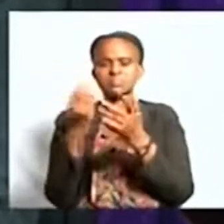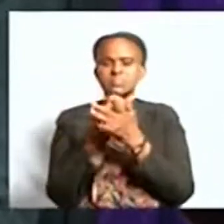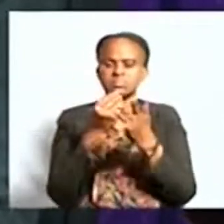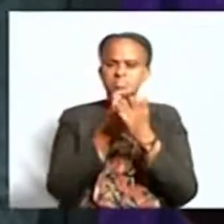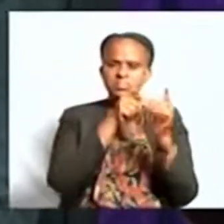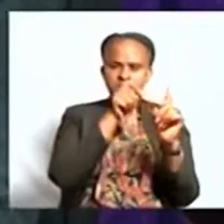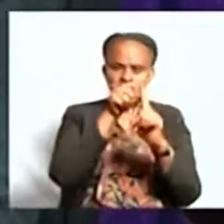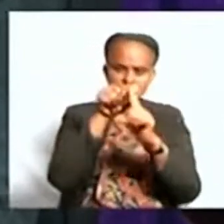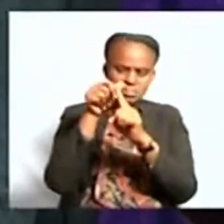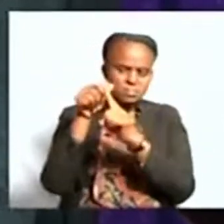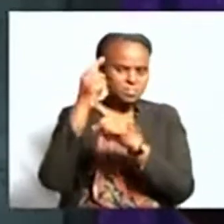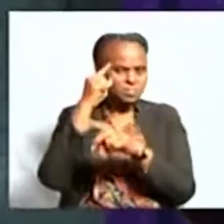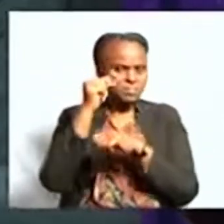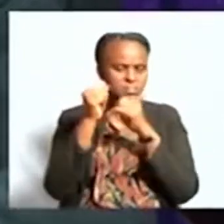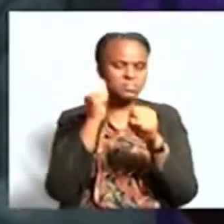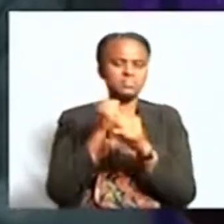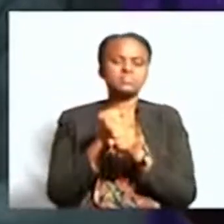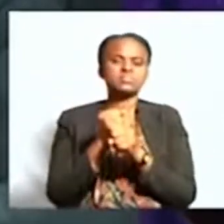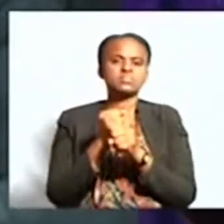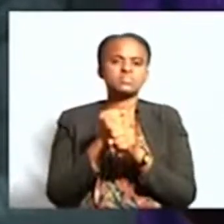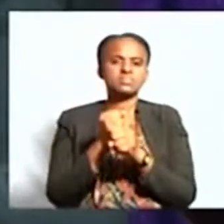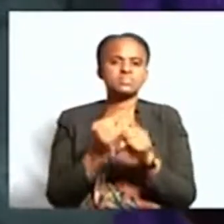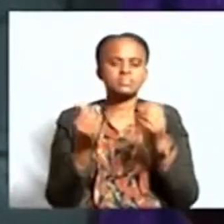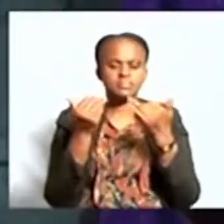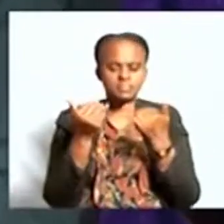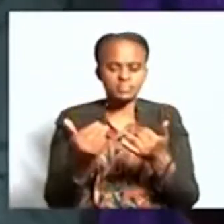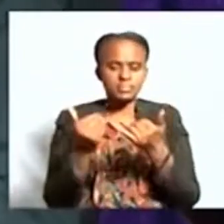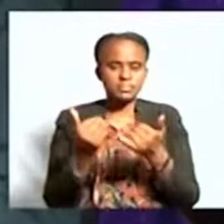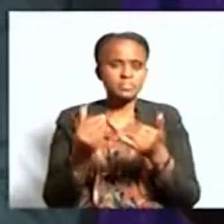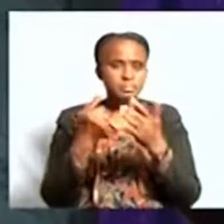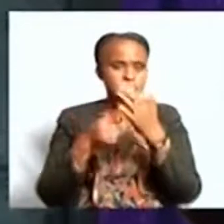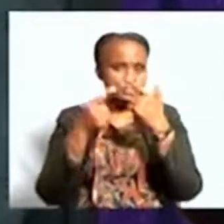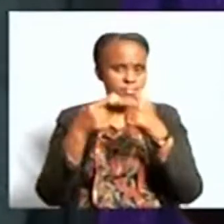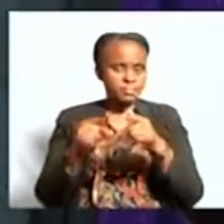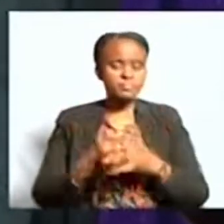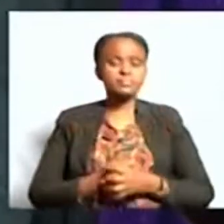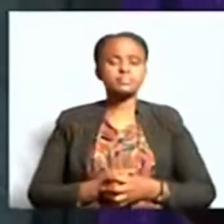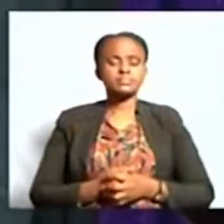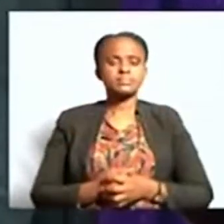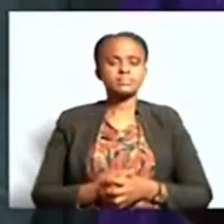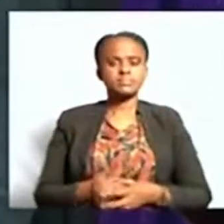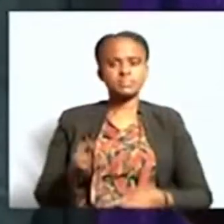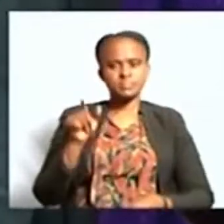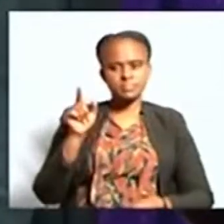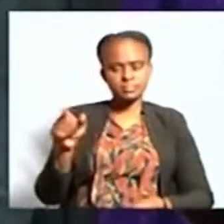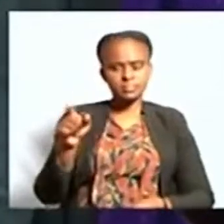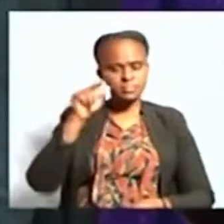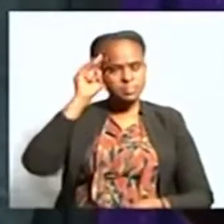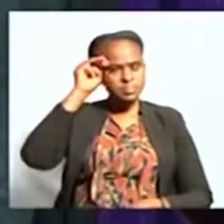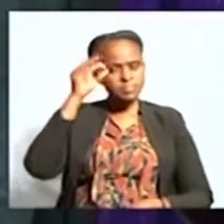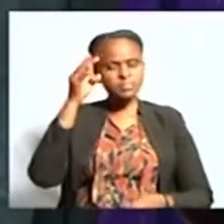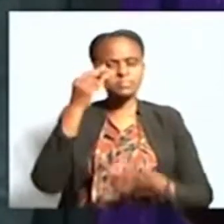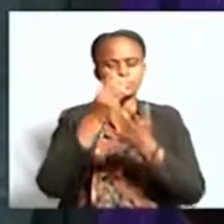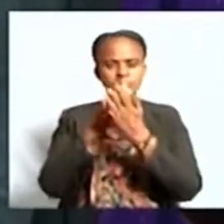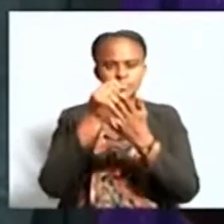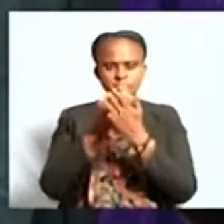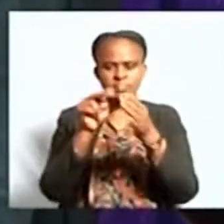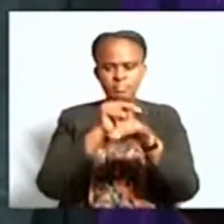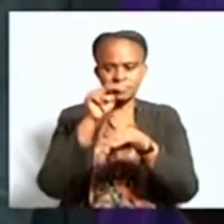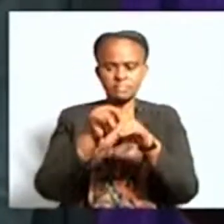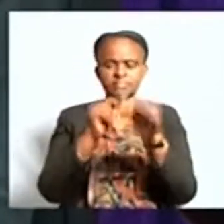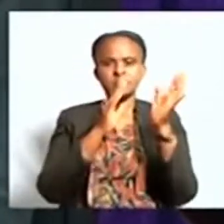targets for the year. The current status. The Ministry of Finance and National Planning